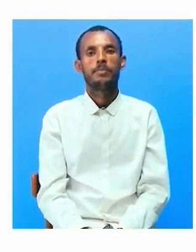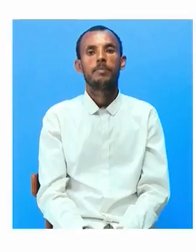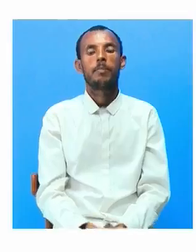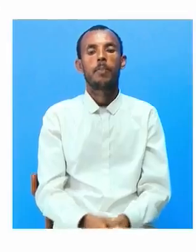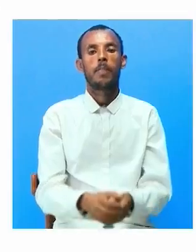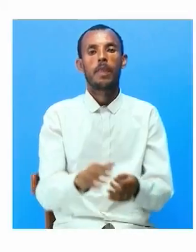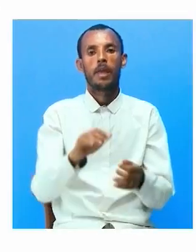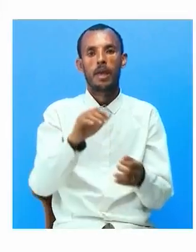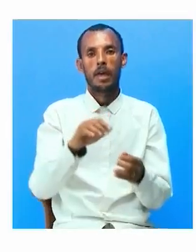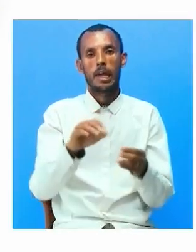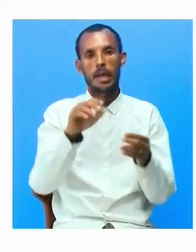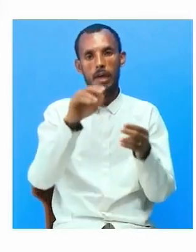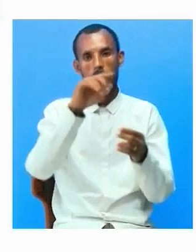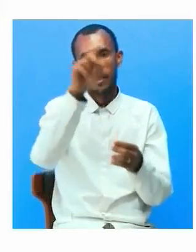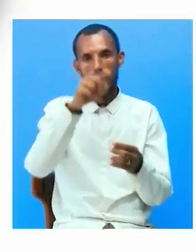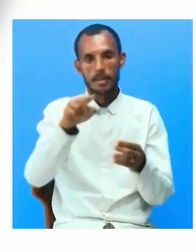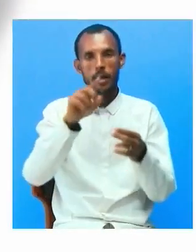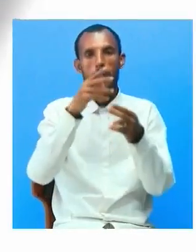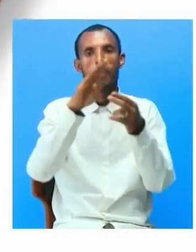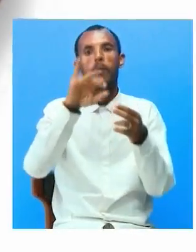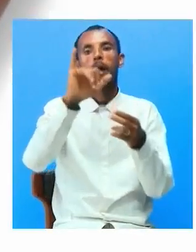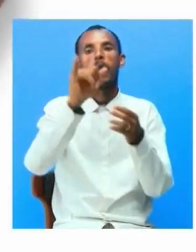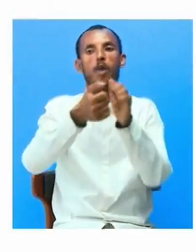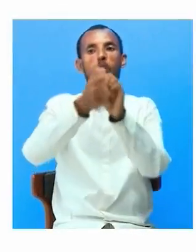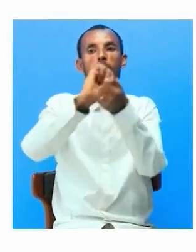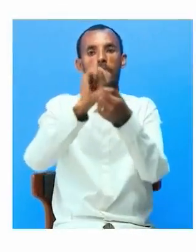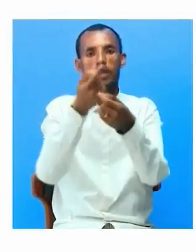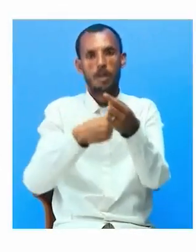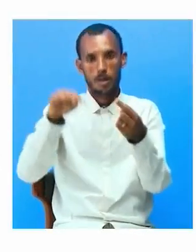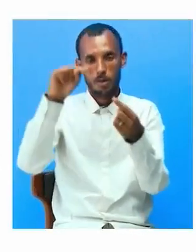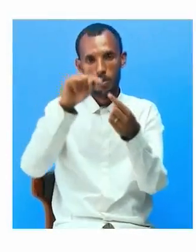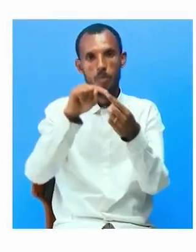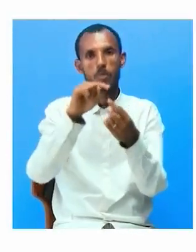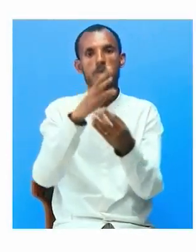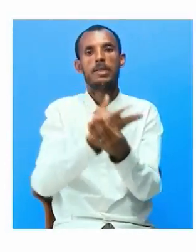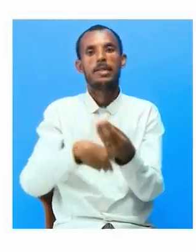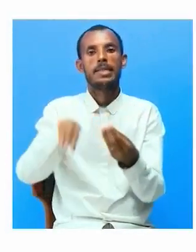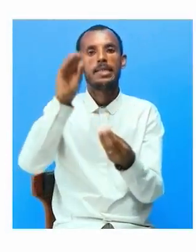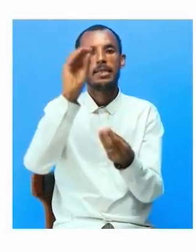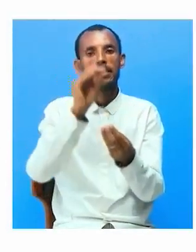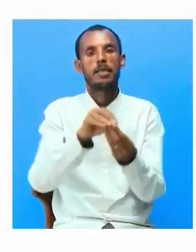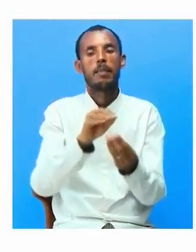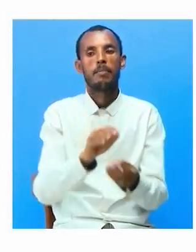Integers by converting into sum.